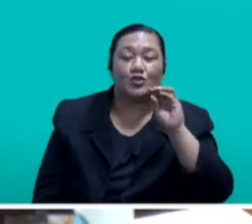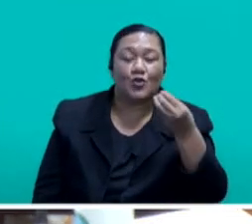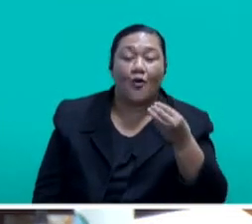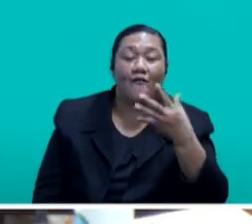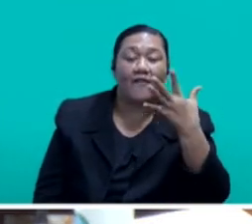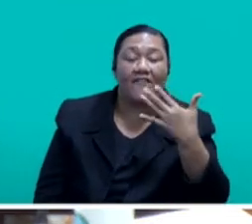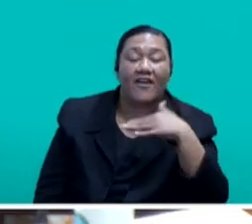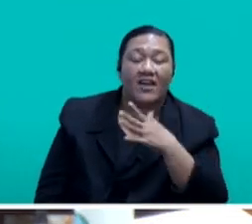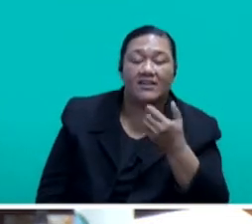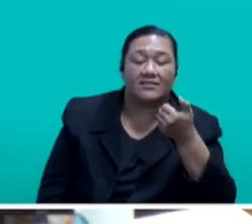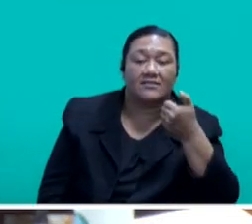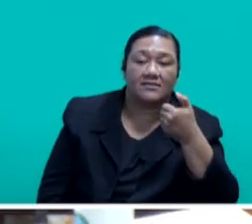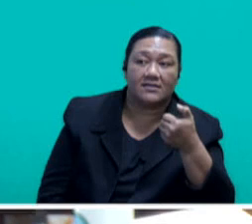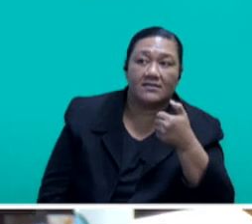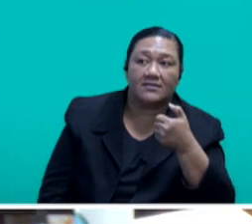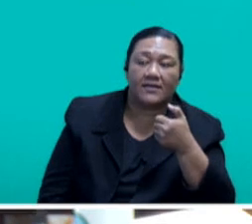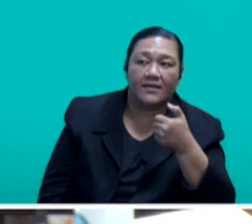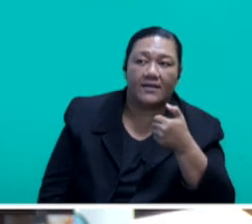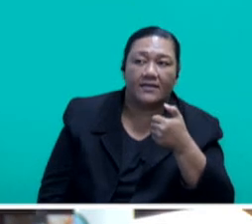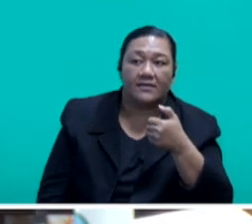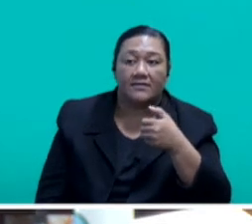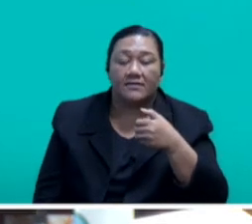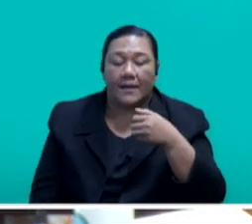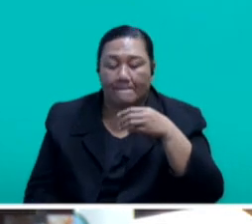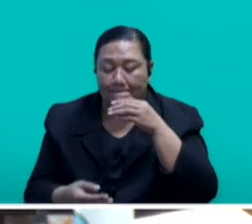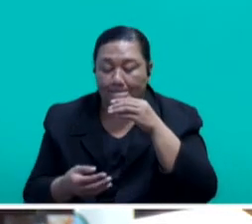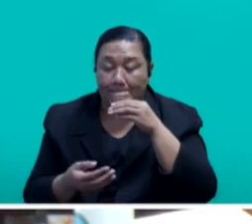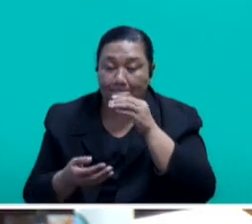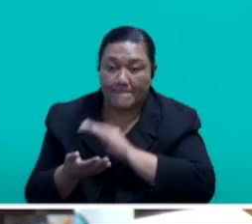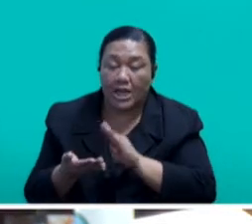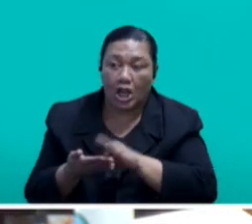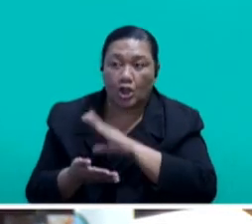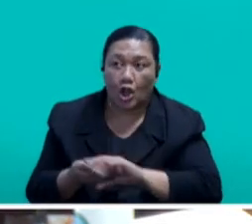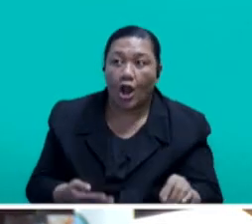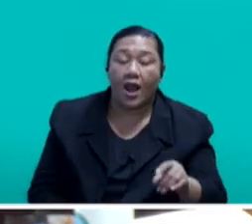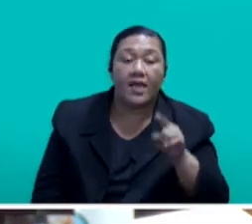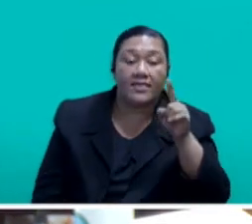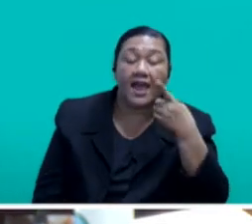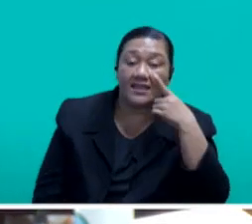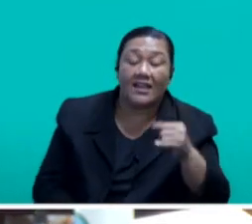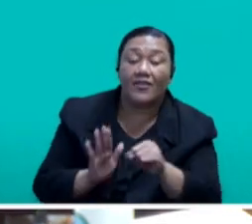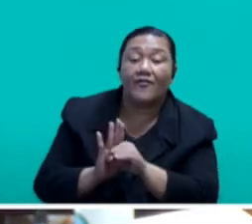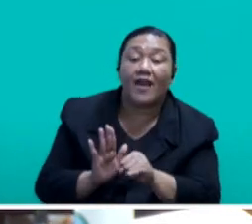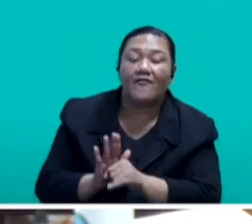$506 million hole that was identified by the Honorable Deputy Prime Minister Kamikamica in his